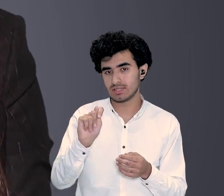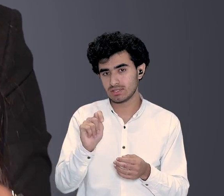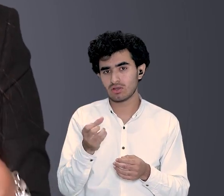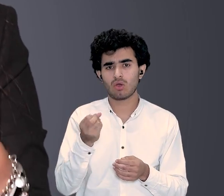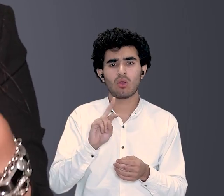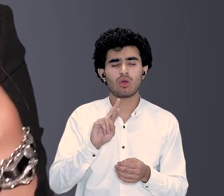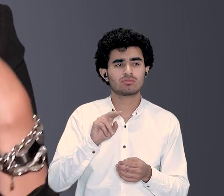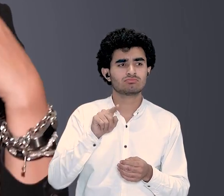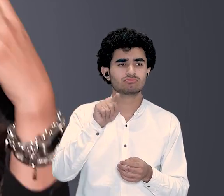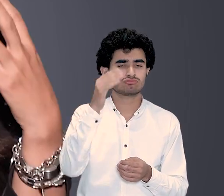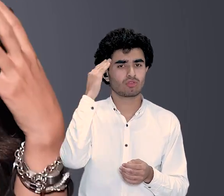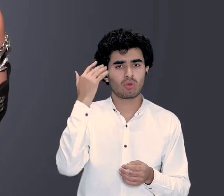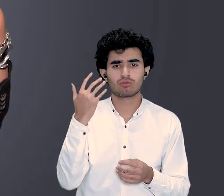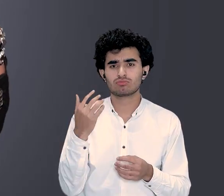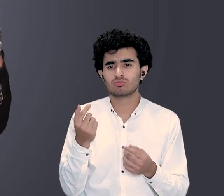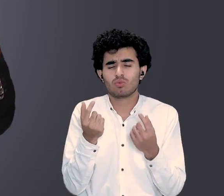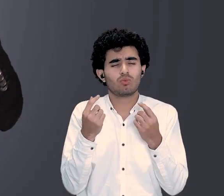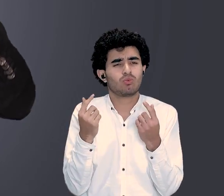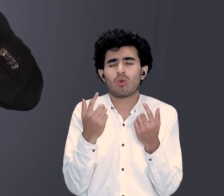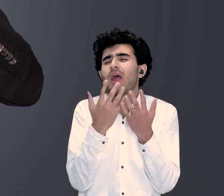art,